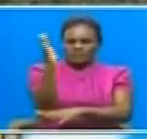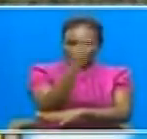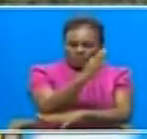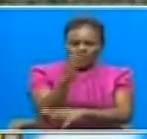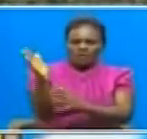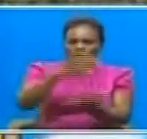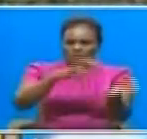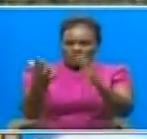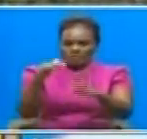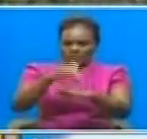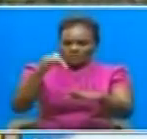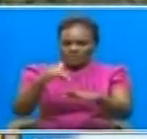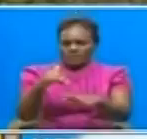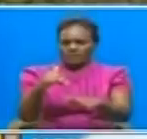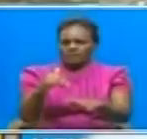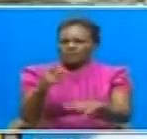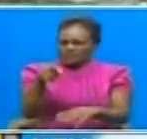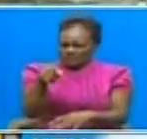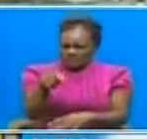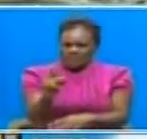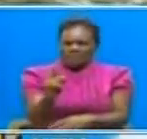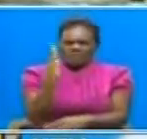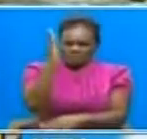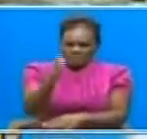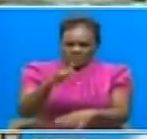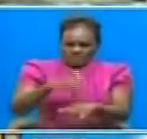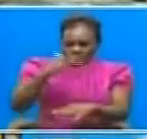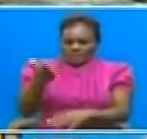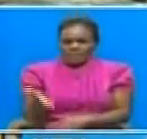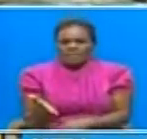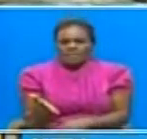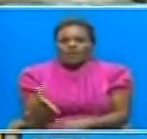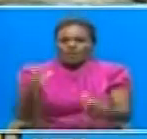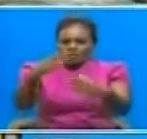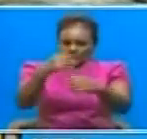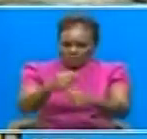degradation hundreds of kilometers away being directly felt here, the